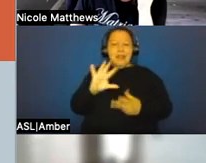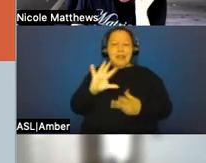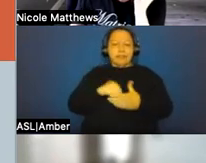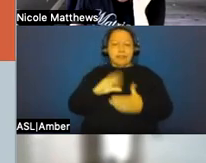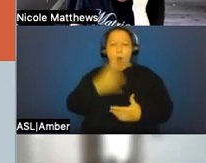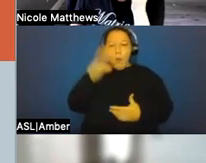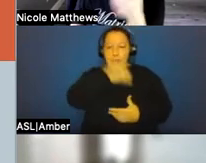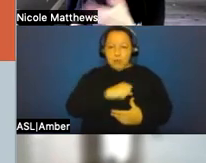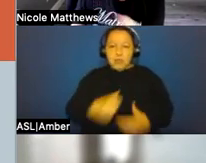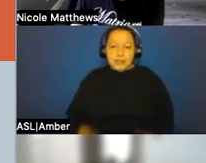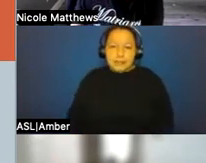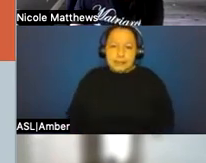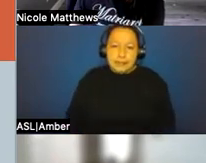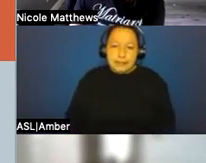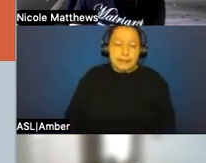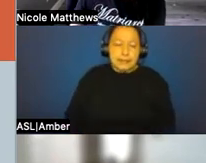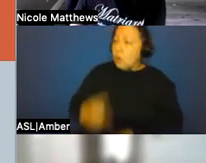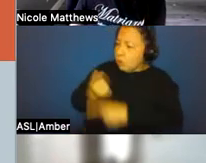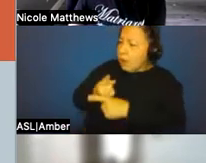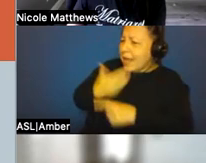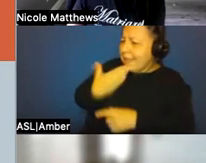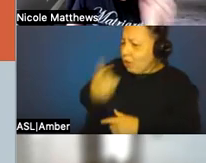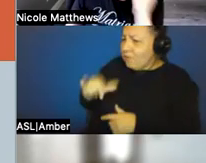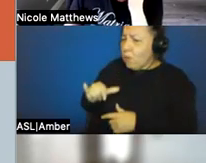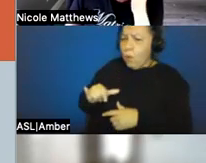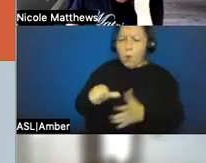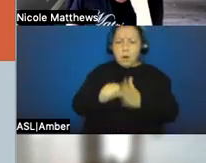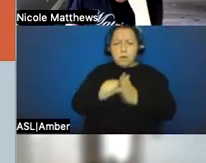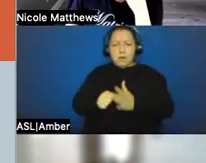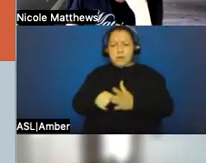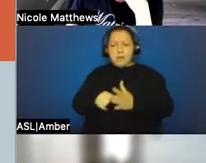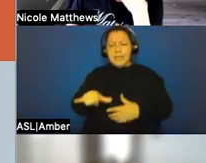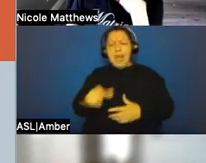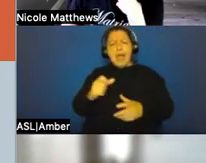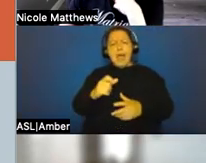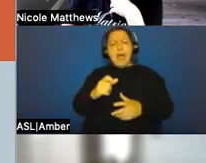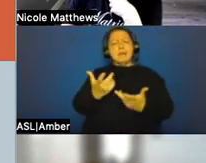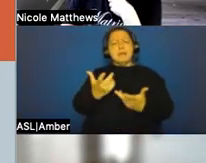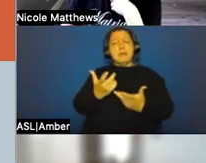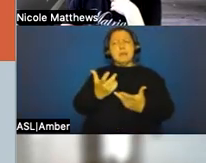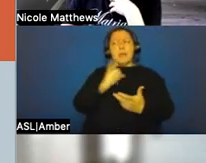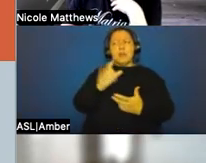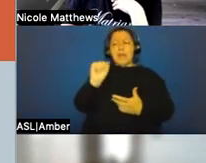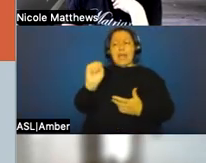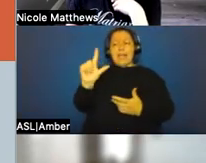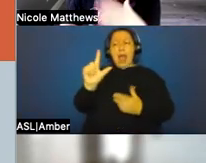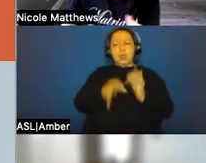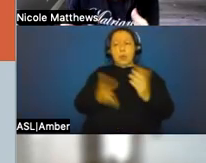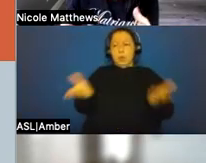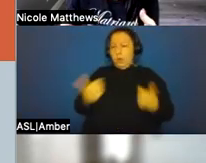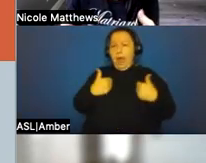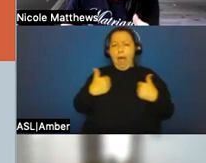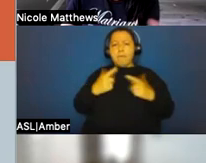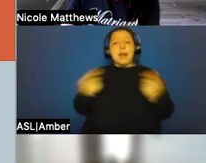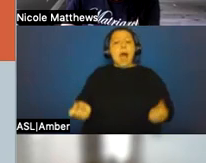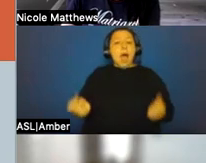And also that made me think of like, we have an ASL interpreter here, but how many trainings,